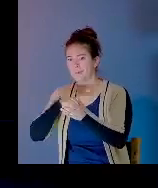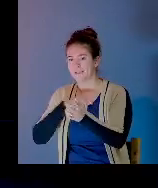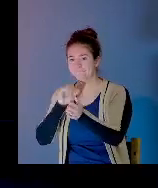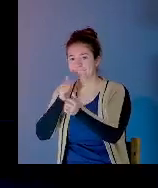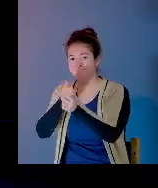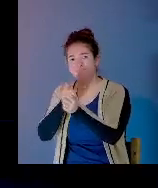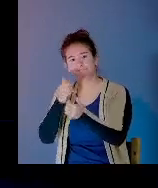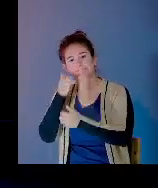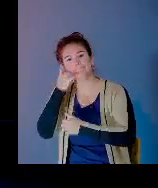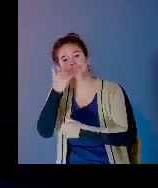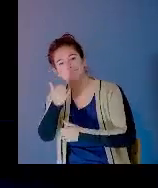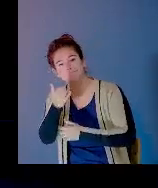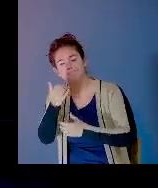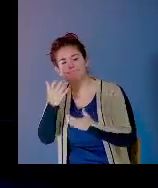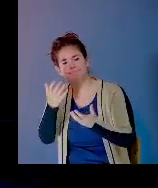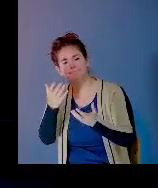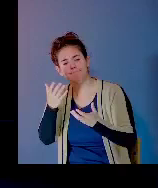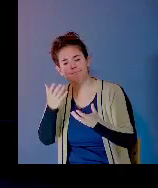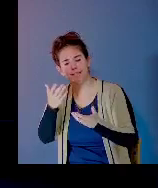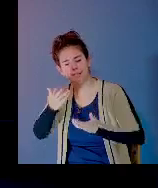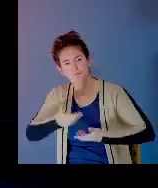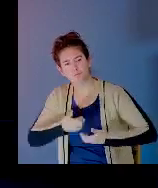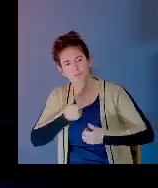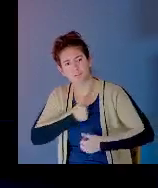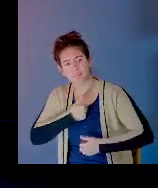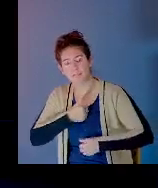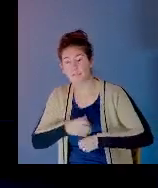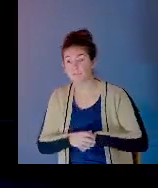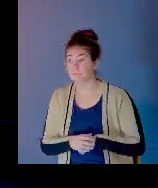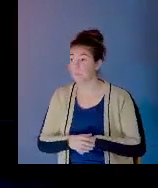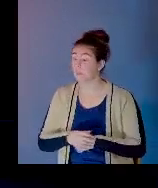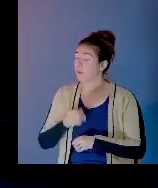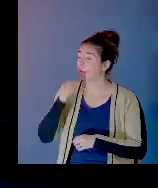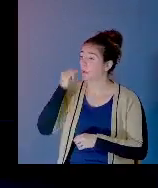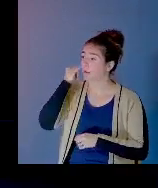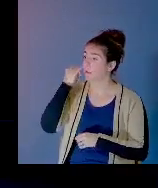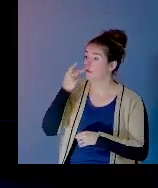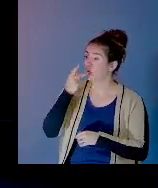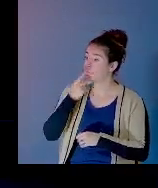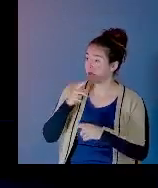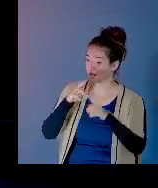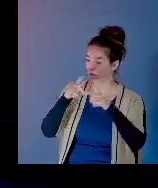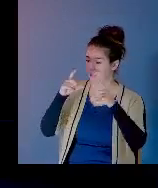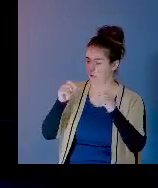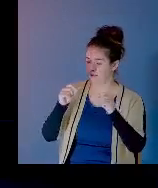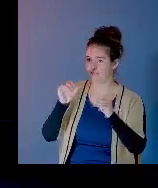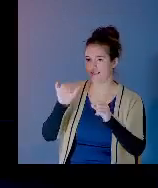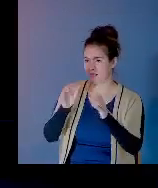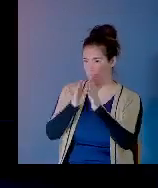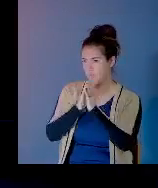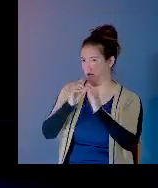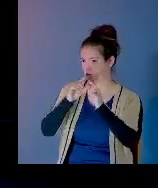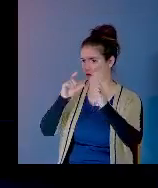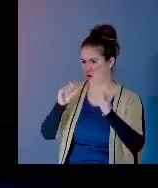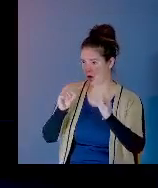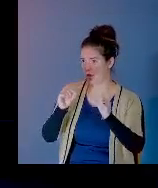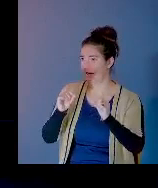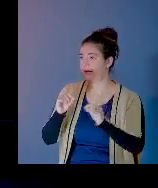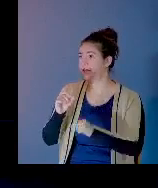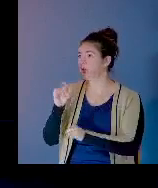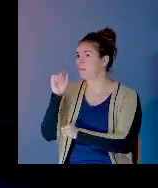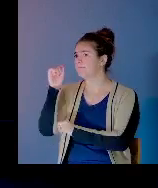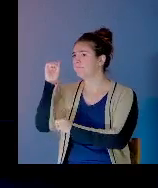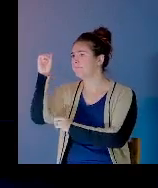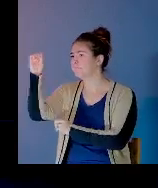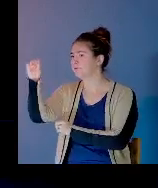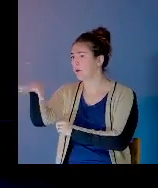pink card, if you have a prayer request, please fill it out. Drop either or both cards in the offering box just off the carpet behind